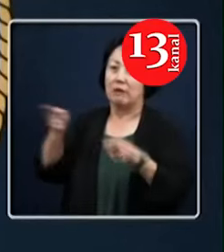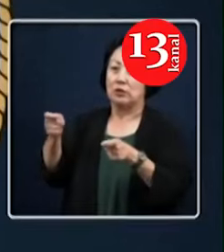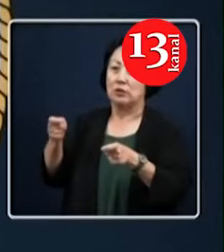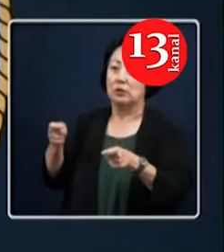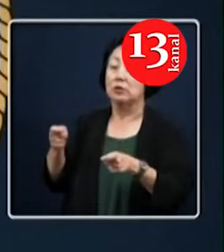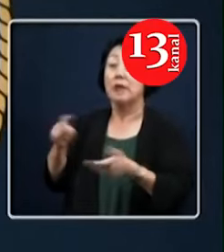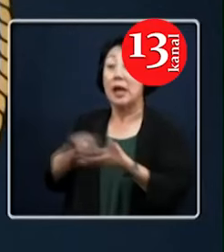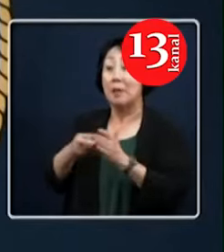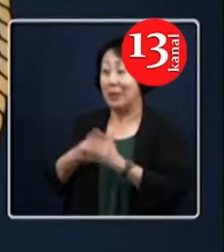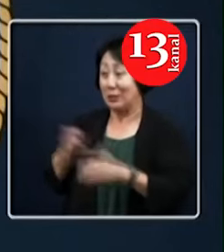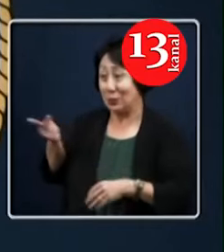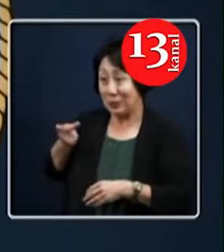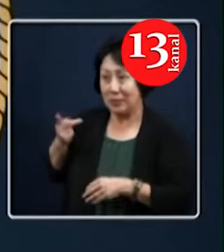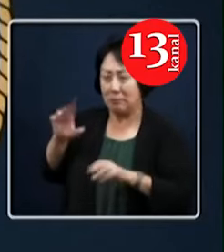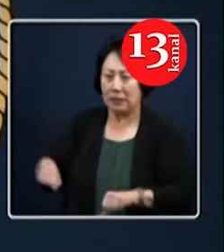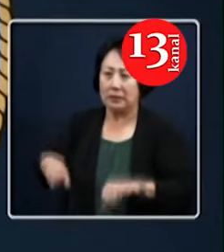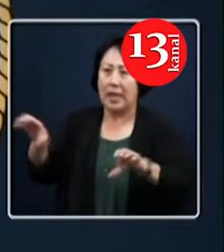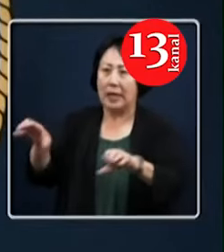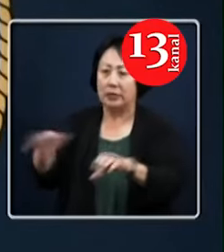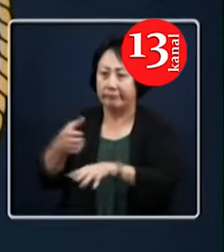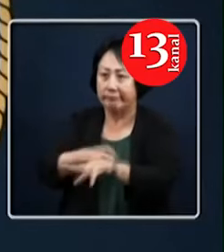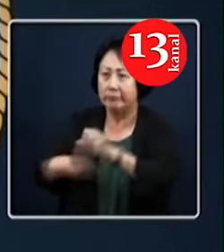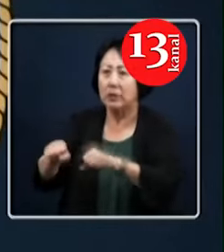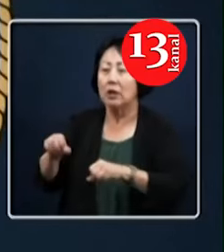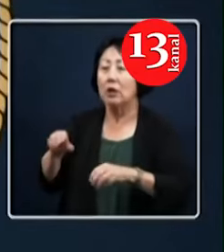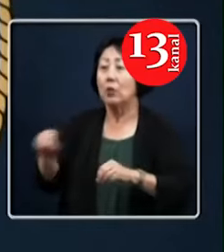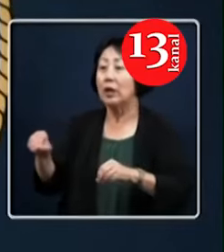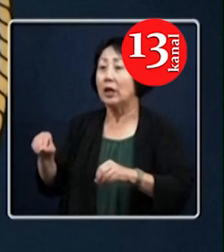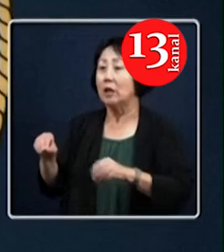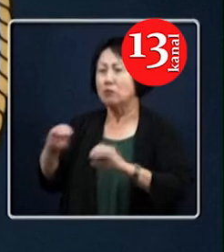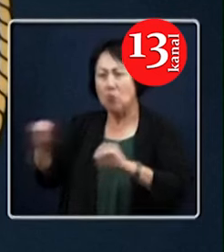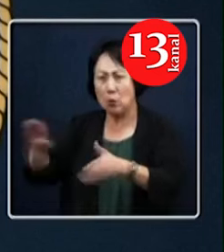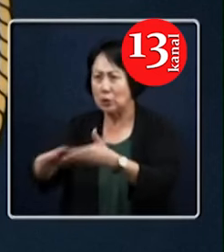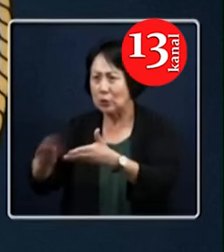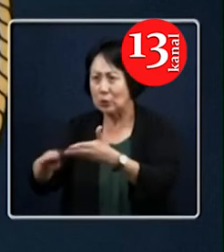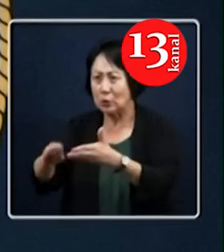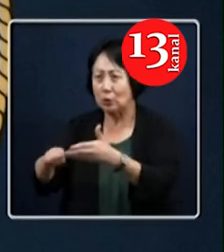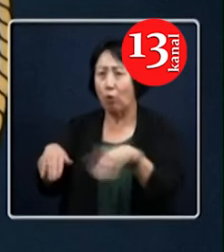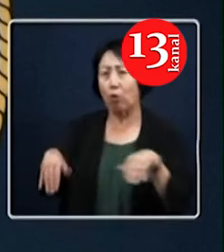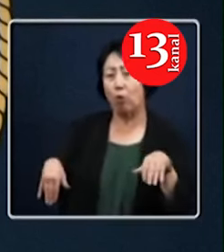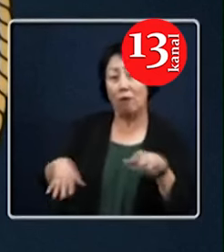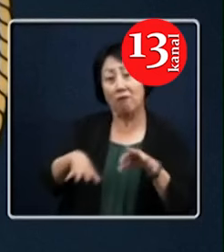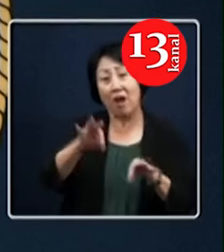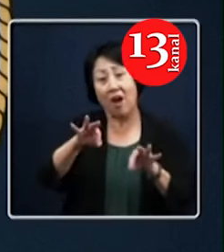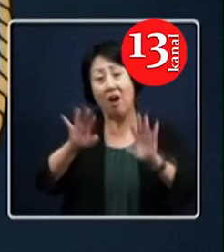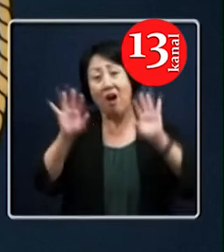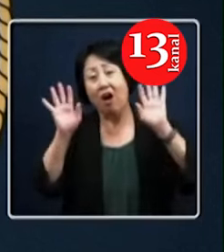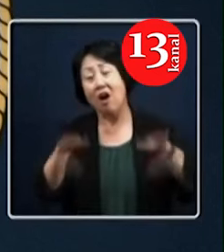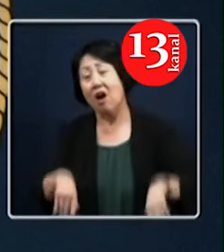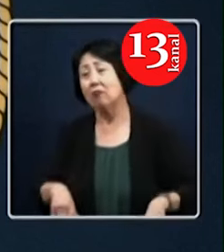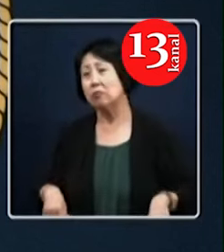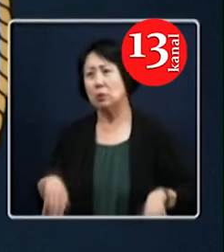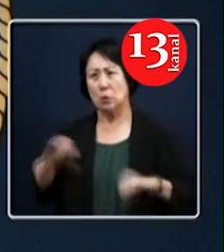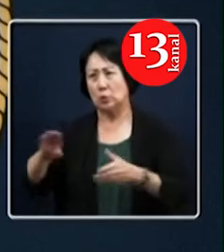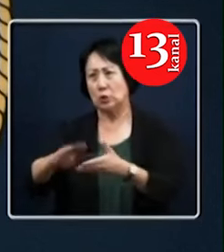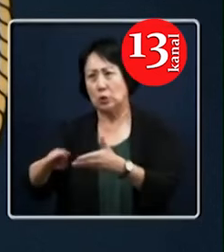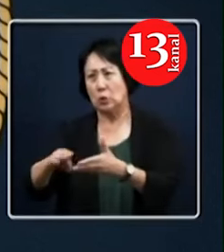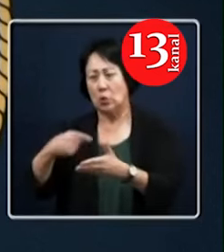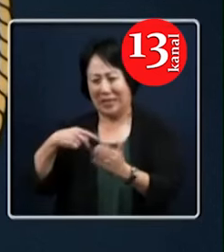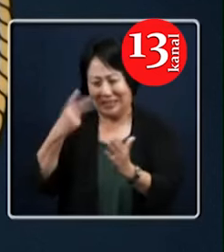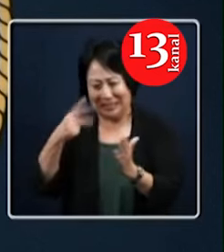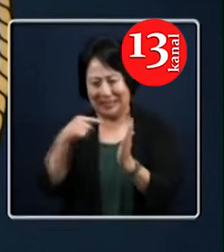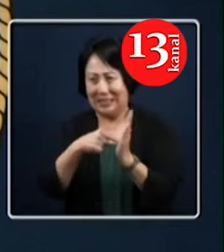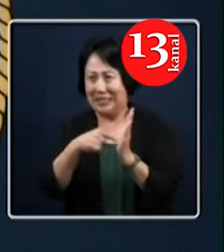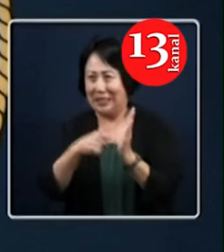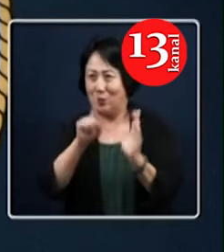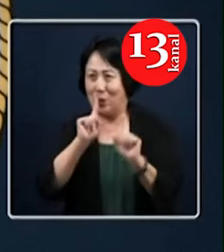incident command post or action plan, and as a result it was more difficult to know who was responding to what, where to direct resources, or